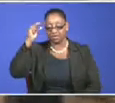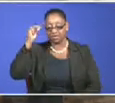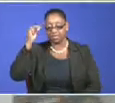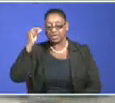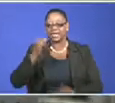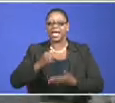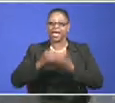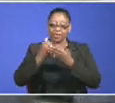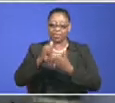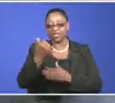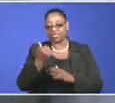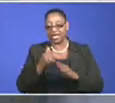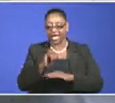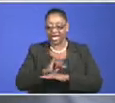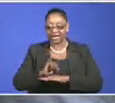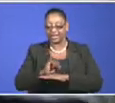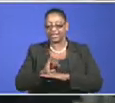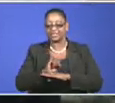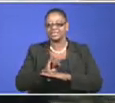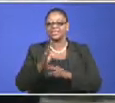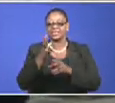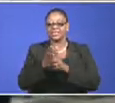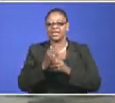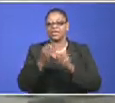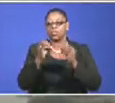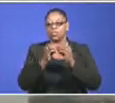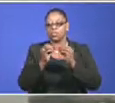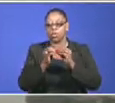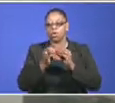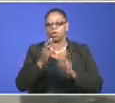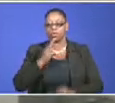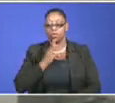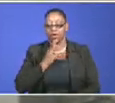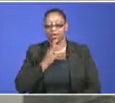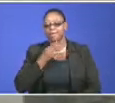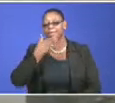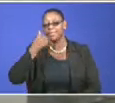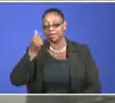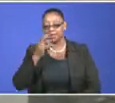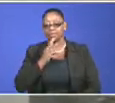quality, potable water accessible to many underserved family island communities.